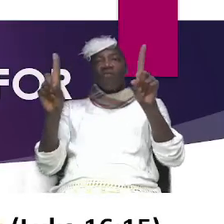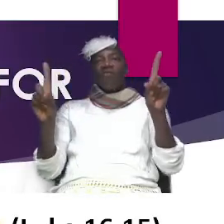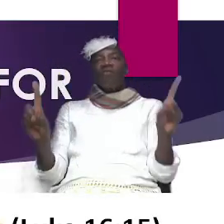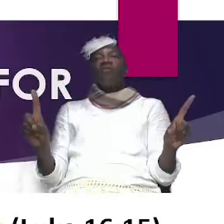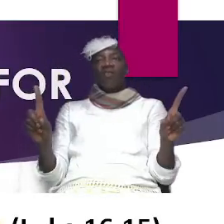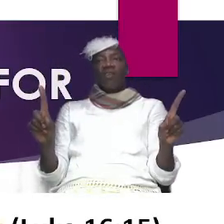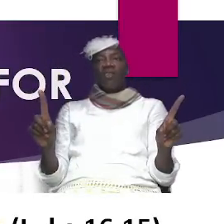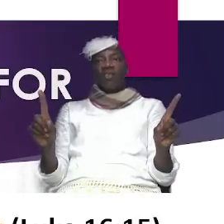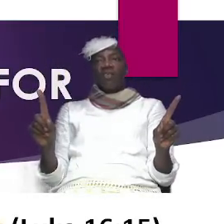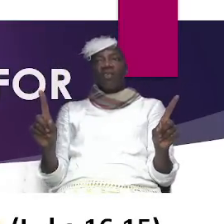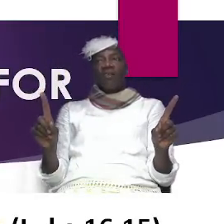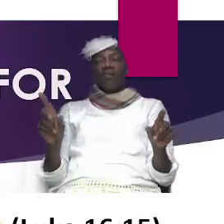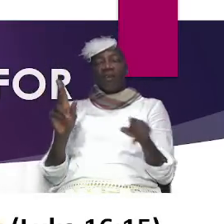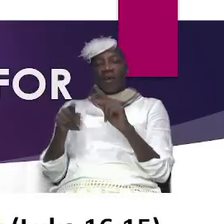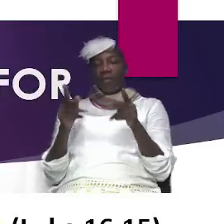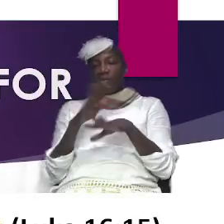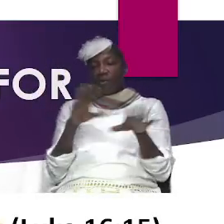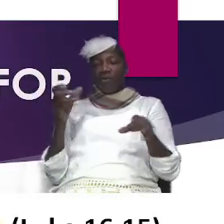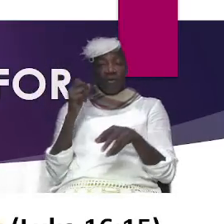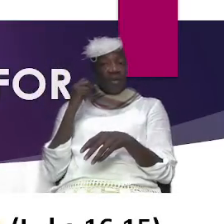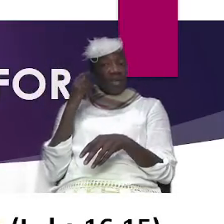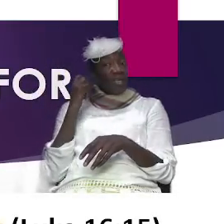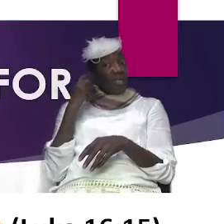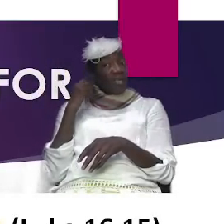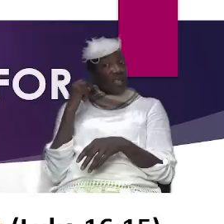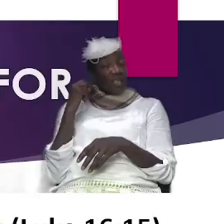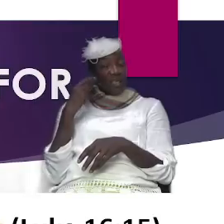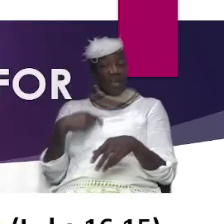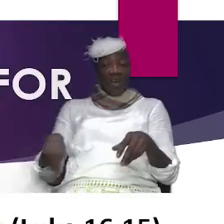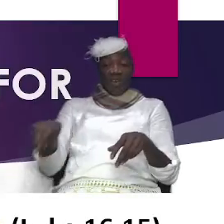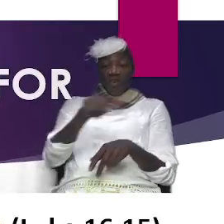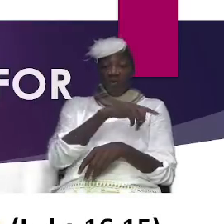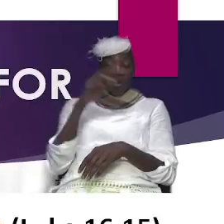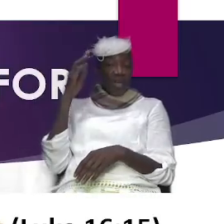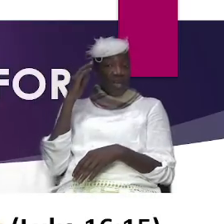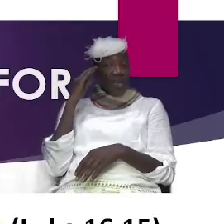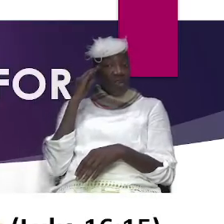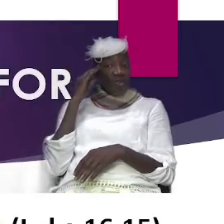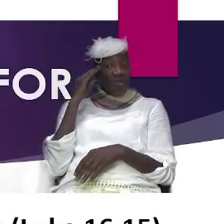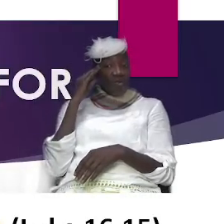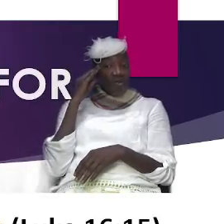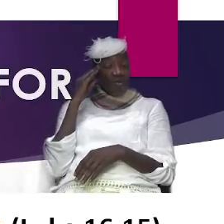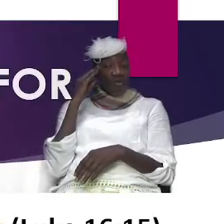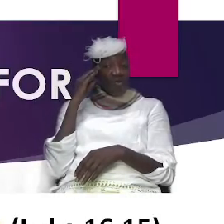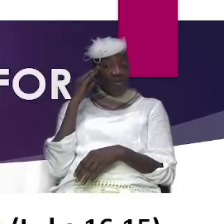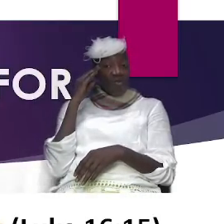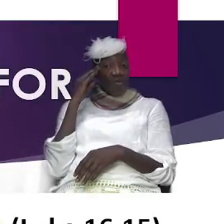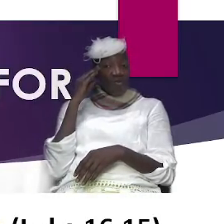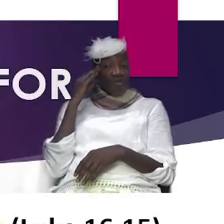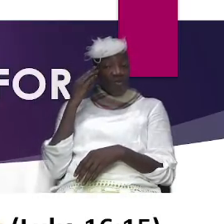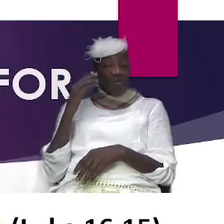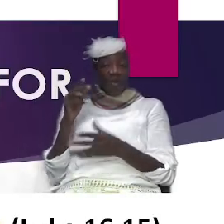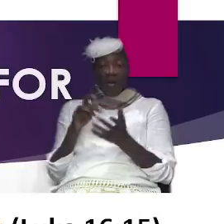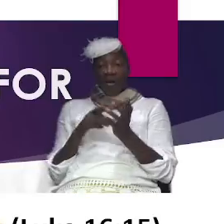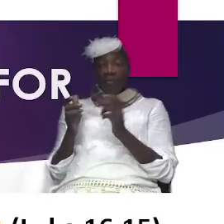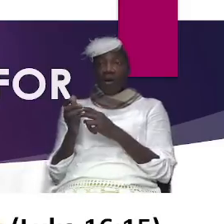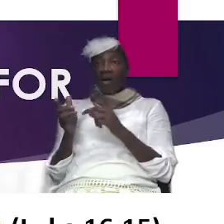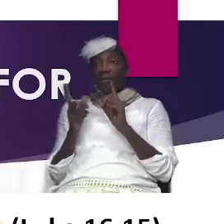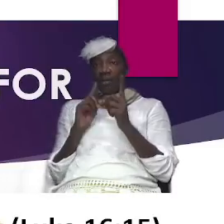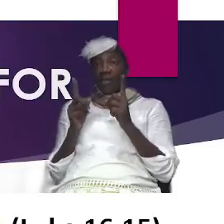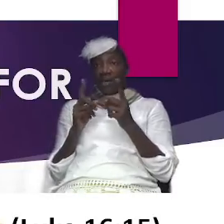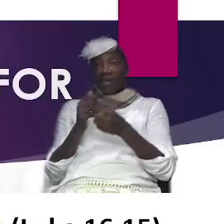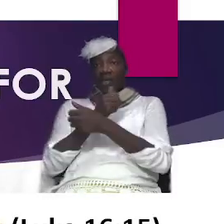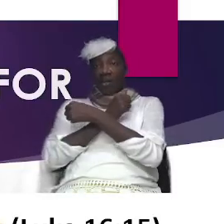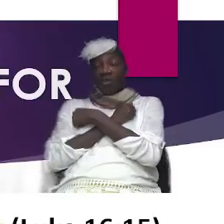Folks don't understand that, but it is true. We know that, and we the Bible speaks at some place that the love